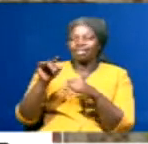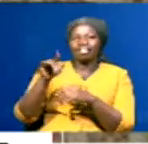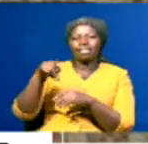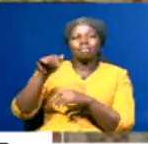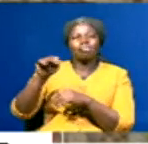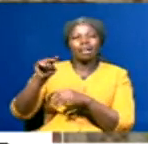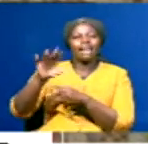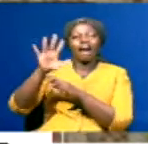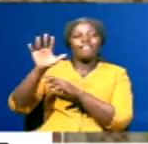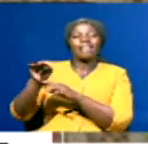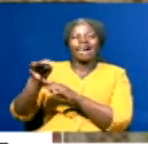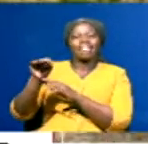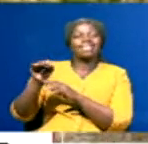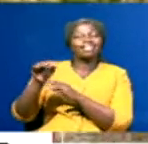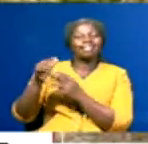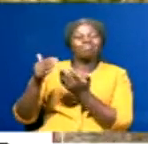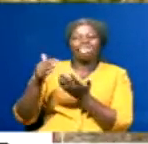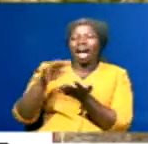then?